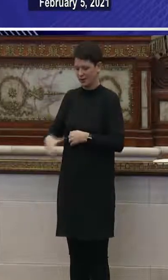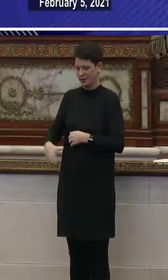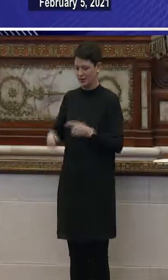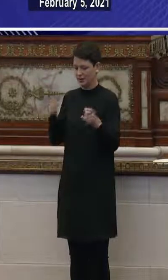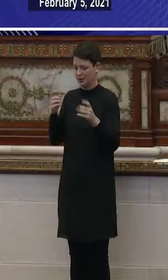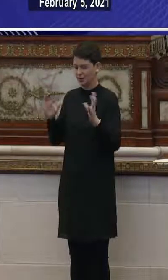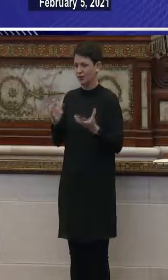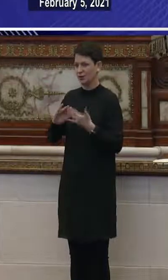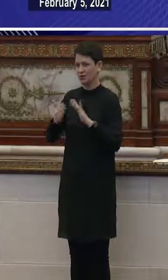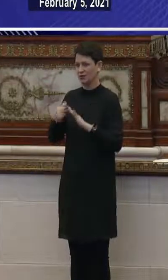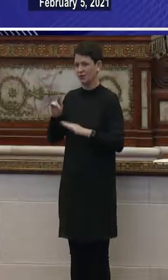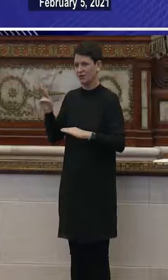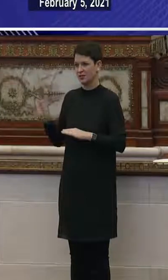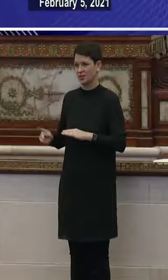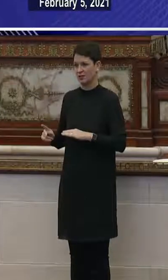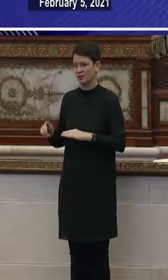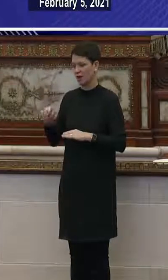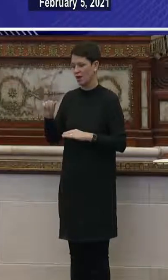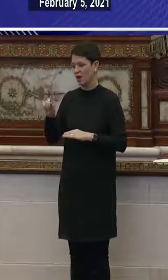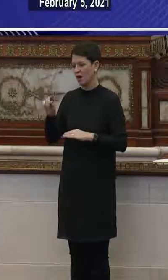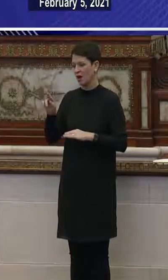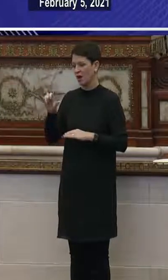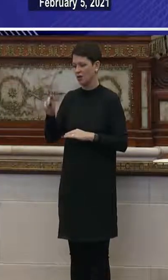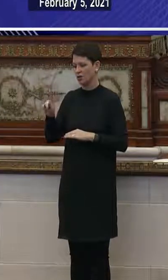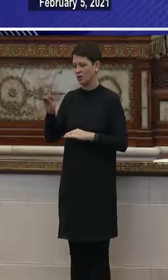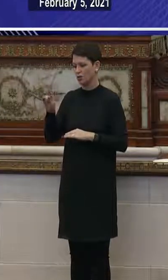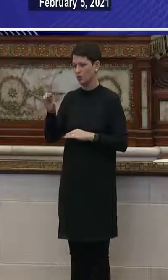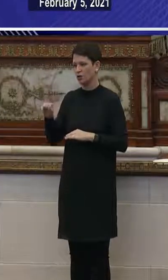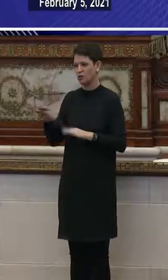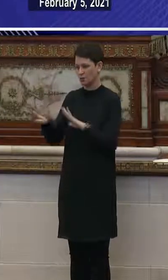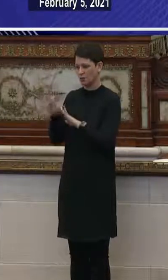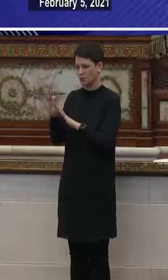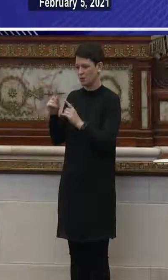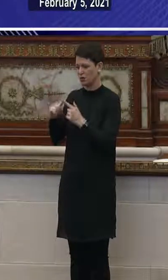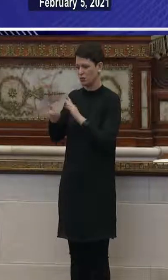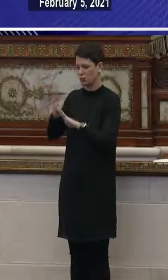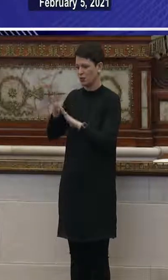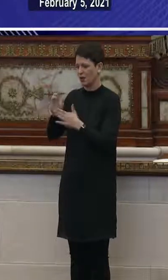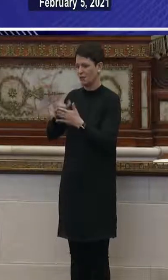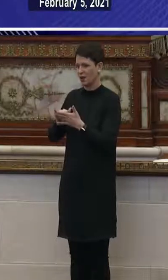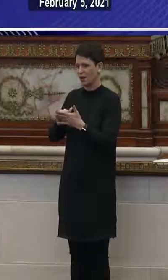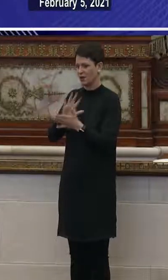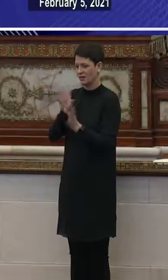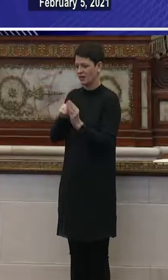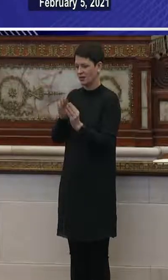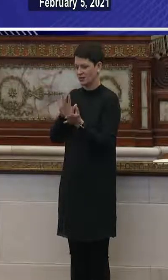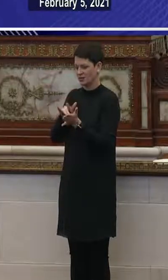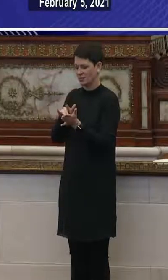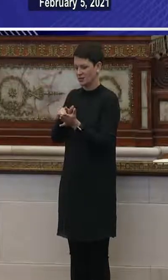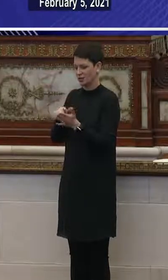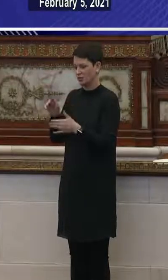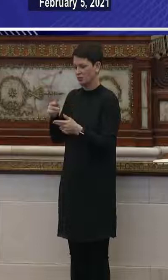of the city of Philadelphia, in which Andre DeRochon was selected to run this convention center site for individuals qualified